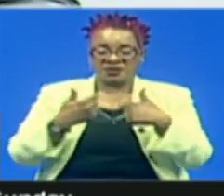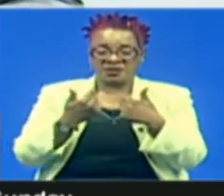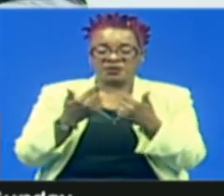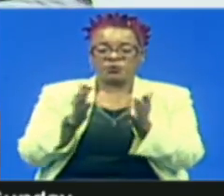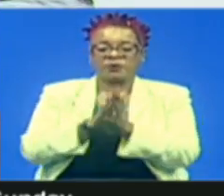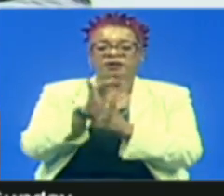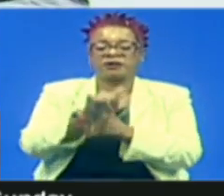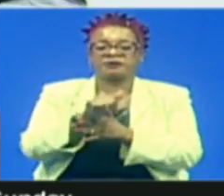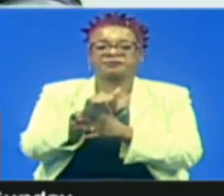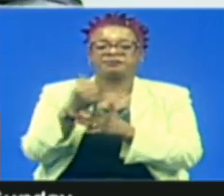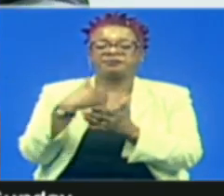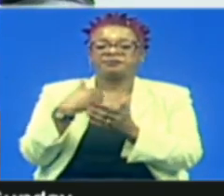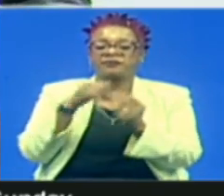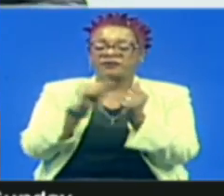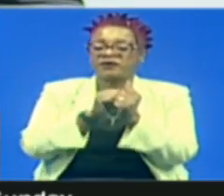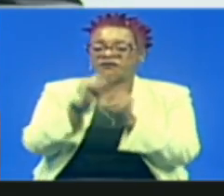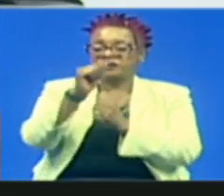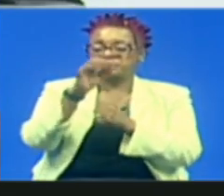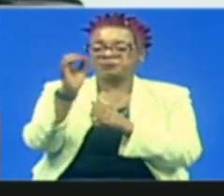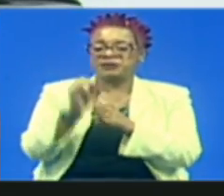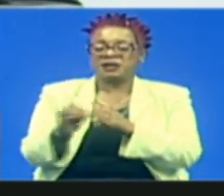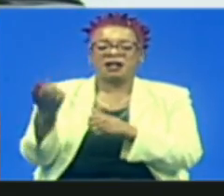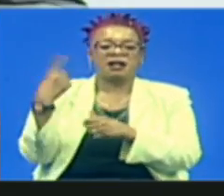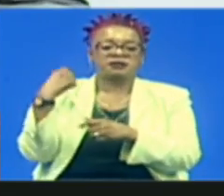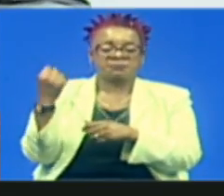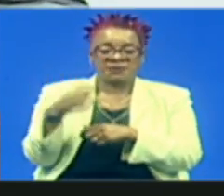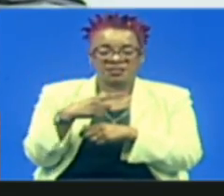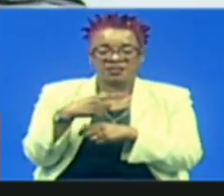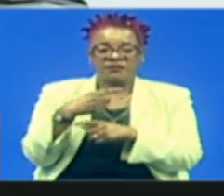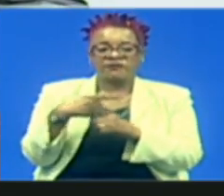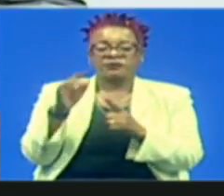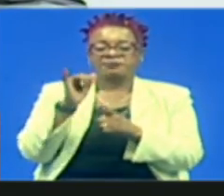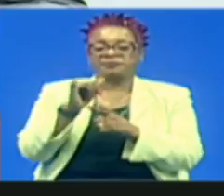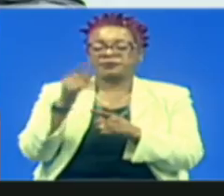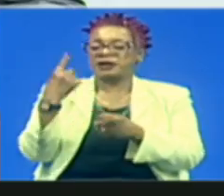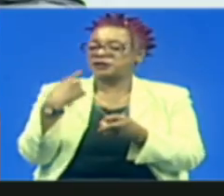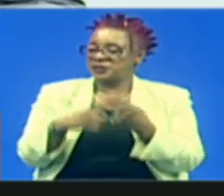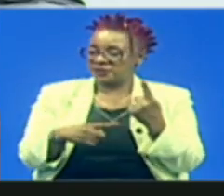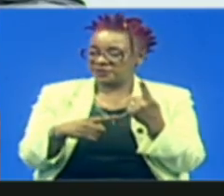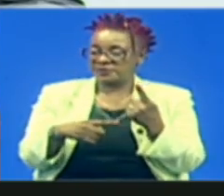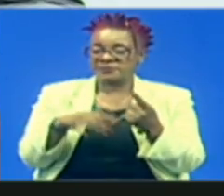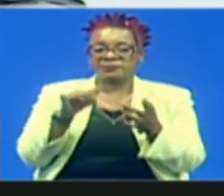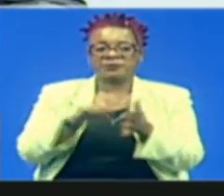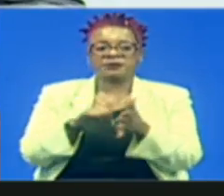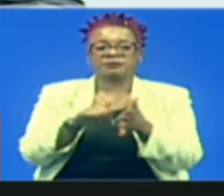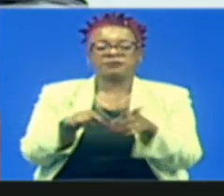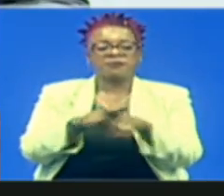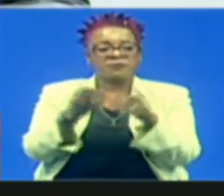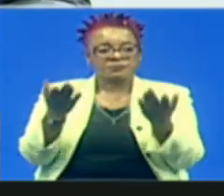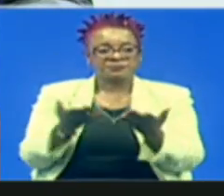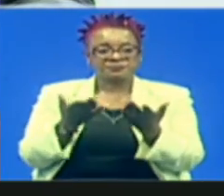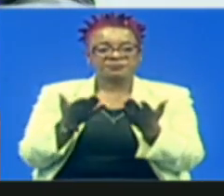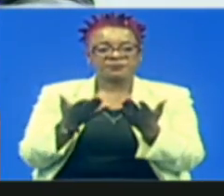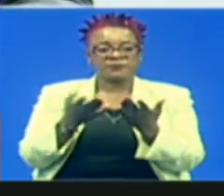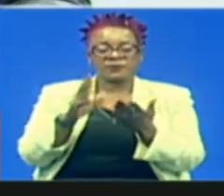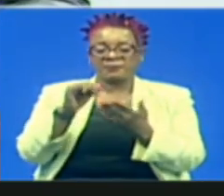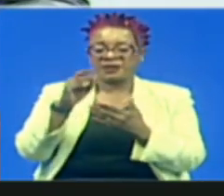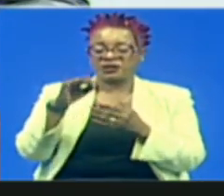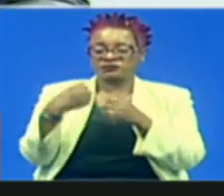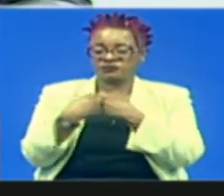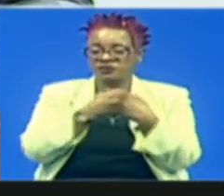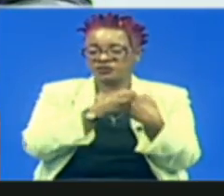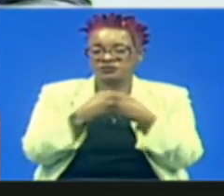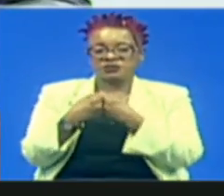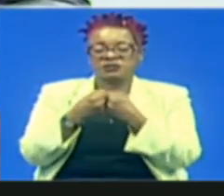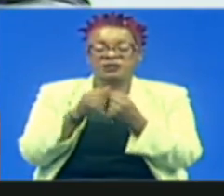by 15% last month compared to a corresponding period last year. And as Lillian Kerry reports, with a myriad of challenges bedeviling